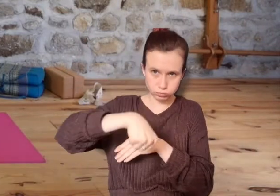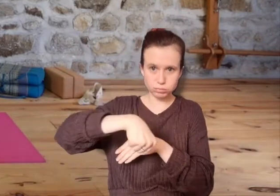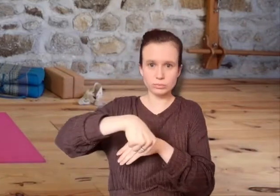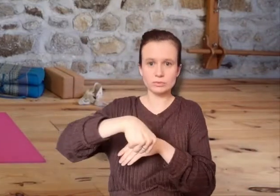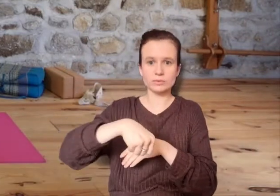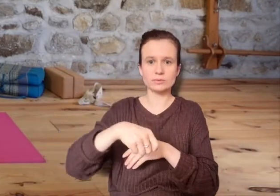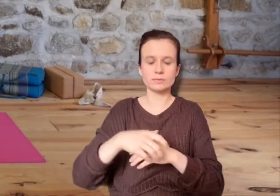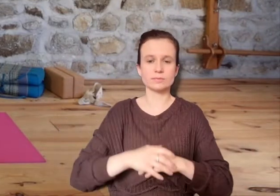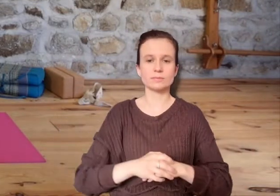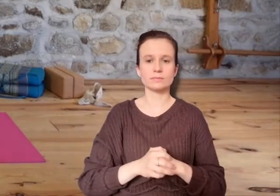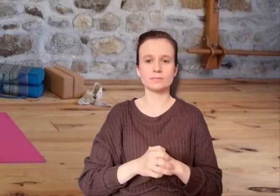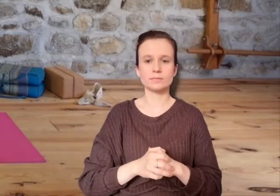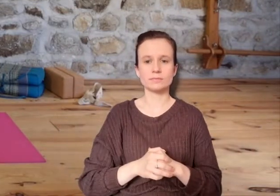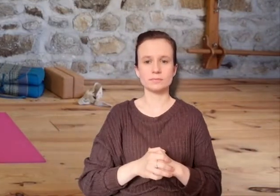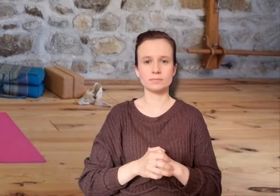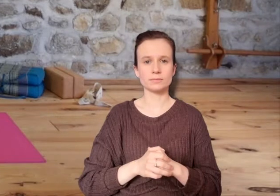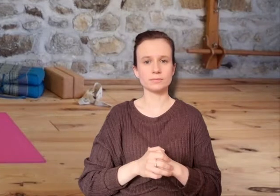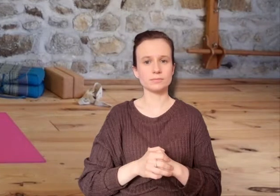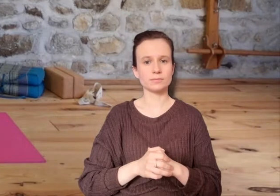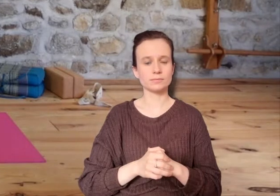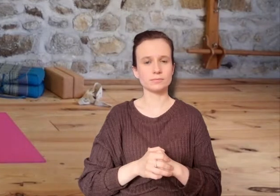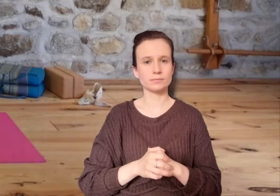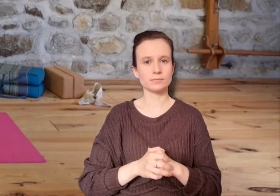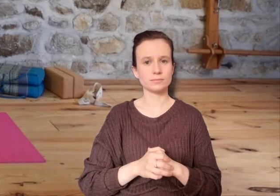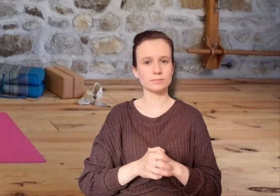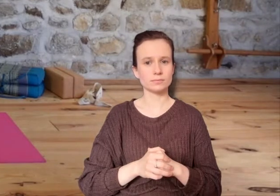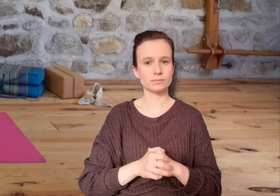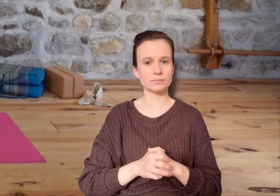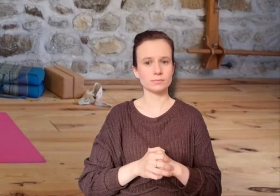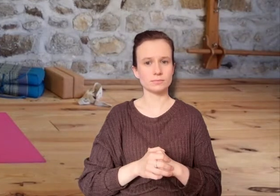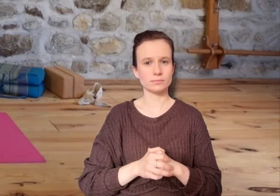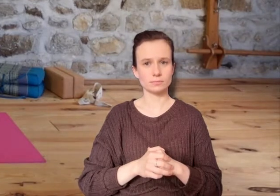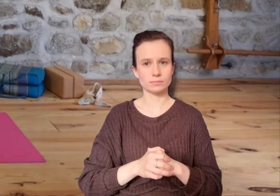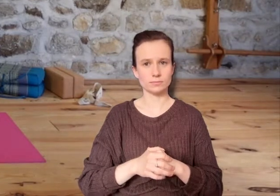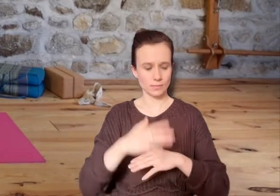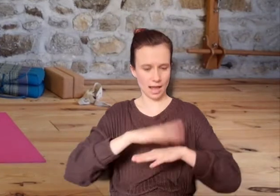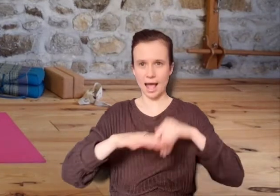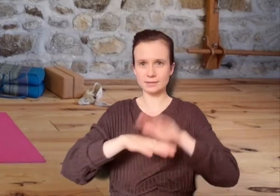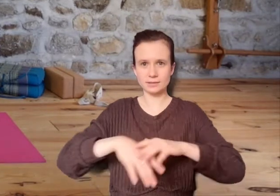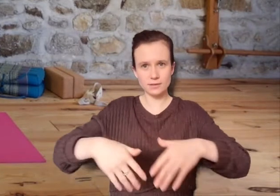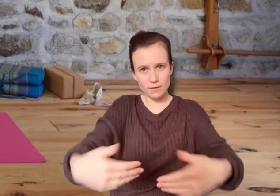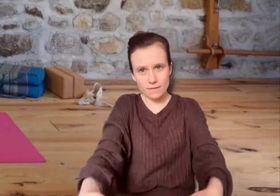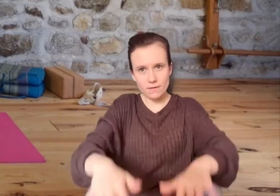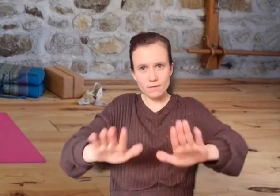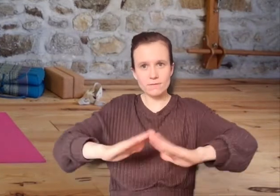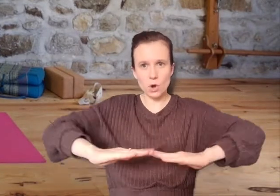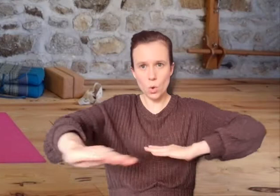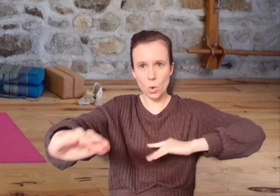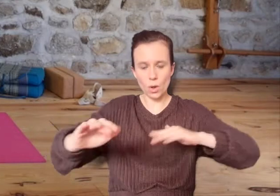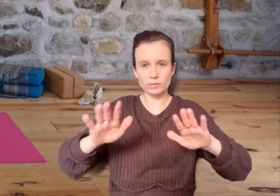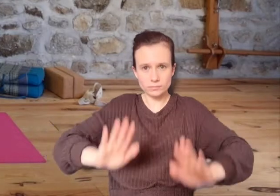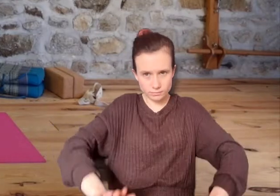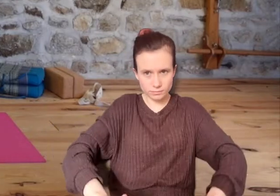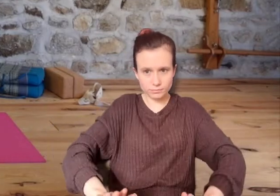at the very end, you'll let your back round. Drop the hands to the floor. Again, if you